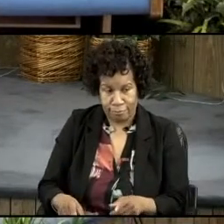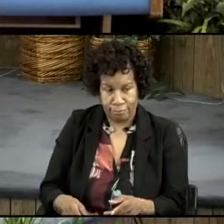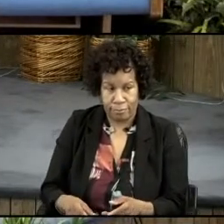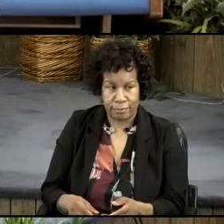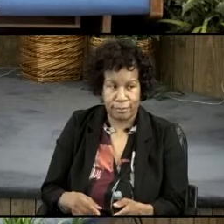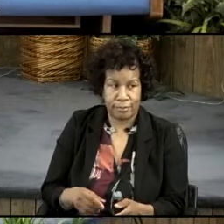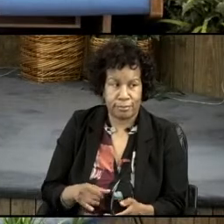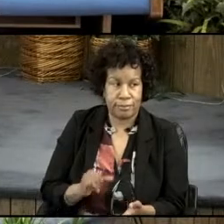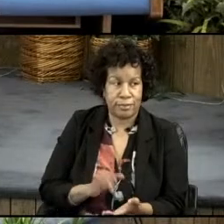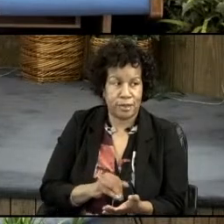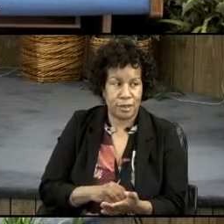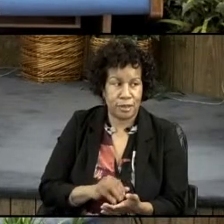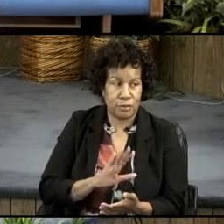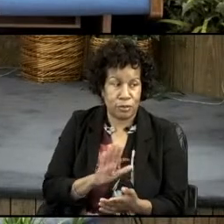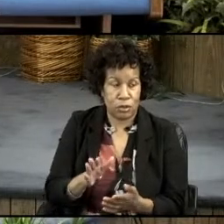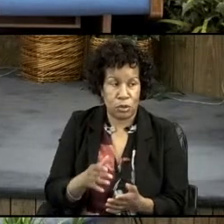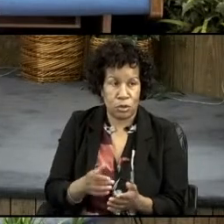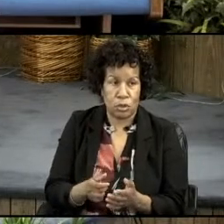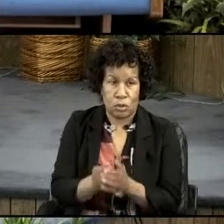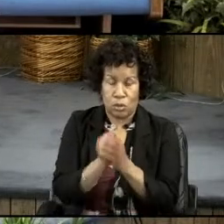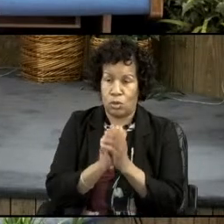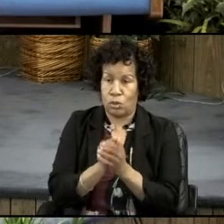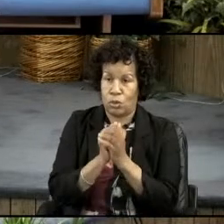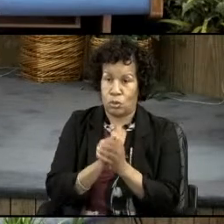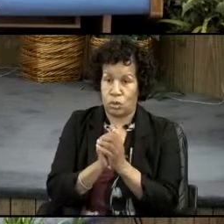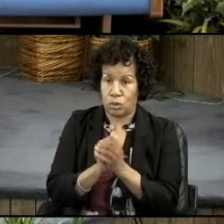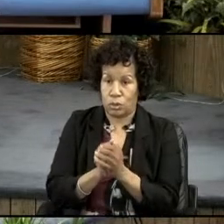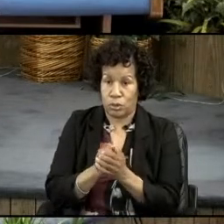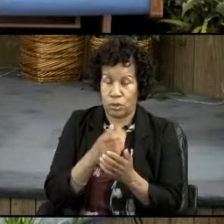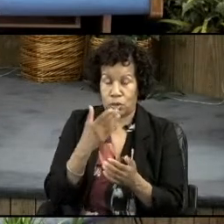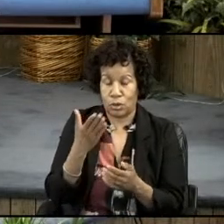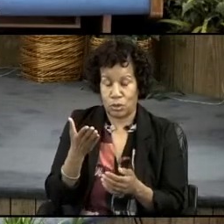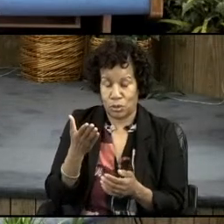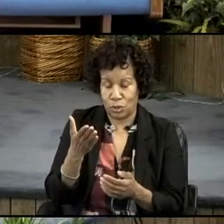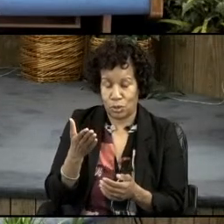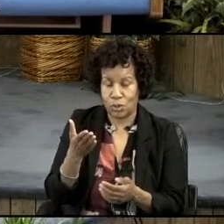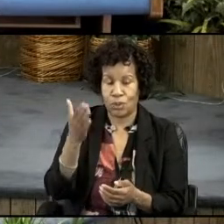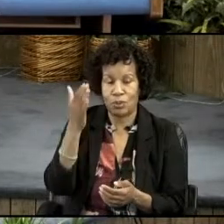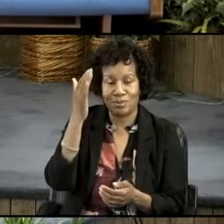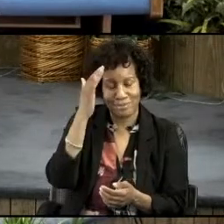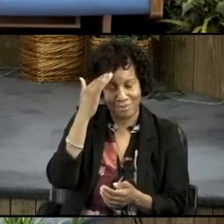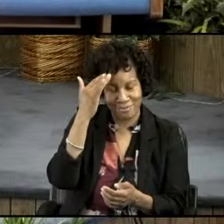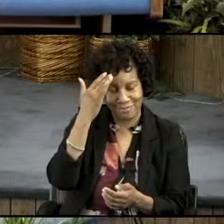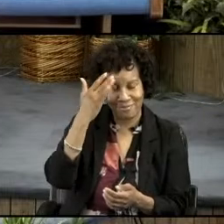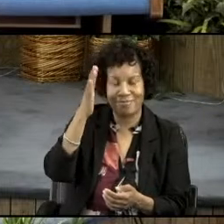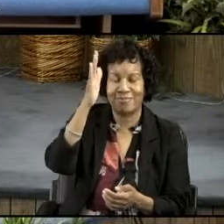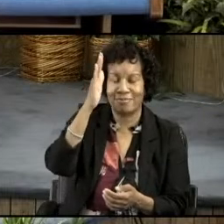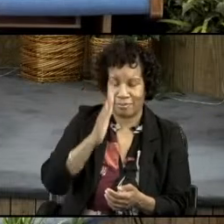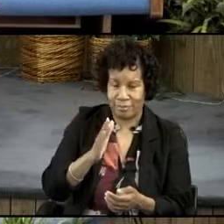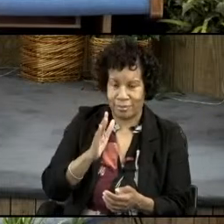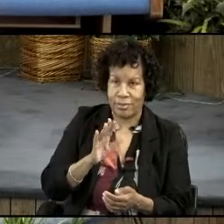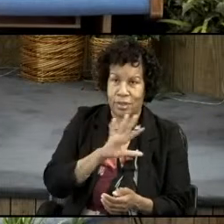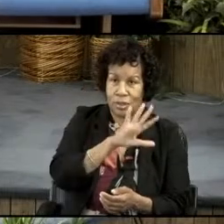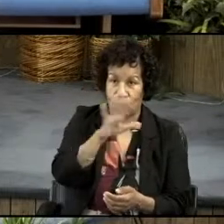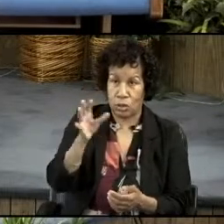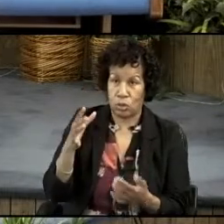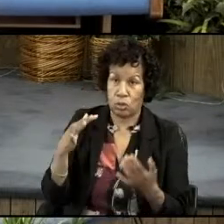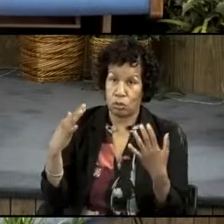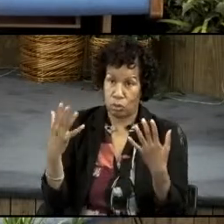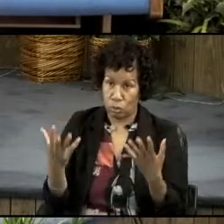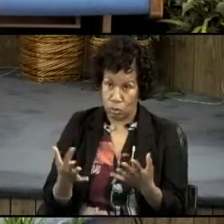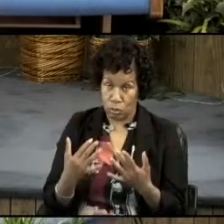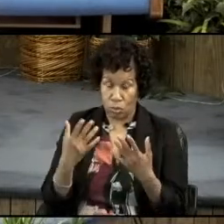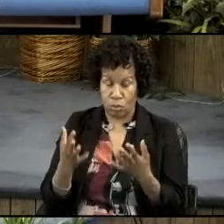you because you're not scared to fight. You're waiting for a word from the Lord. You know any minute